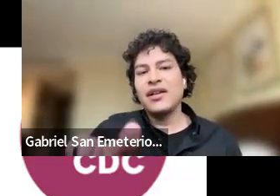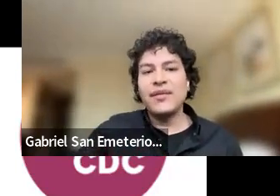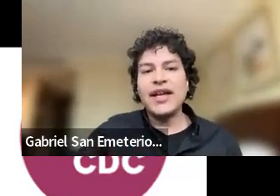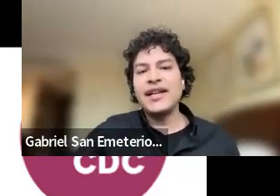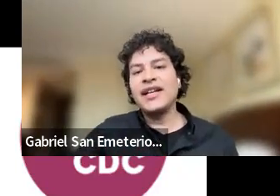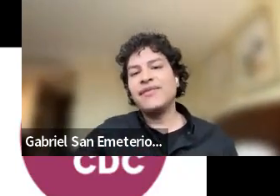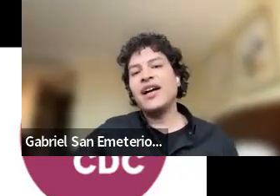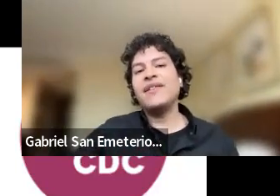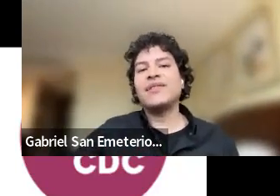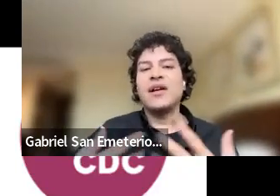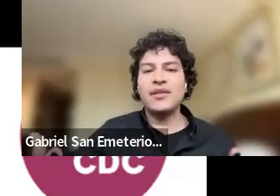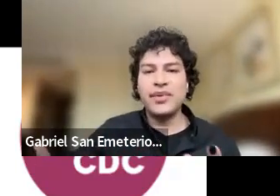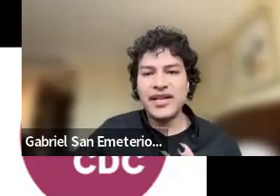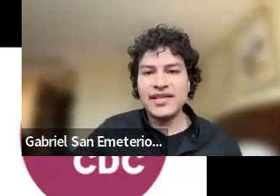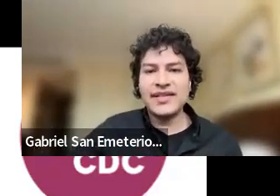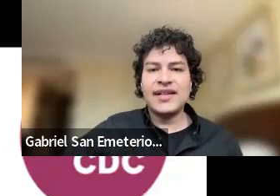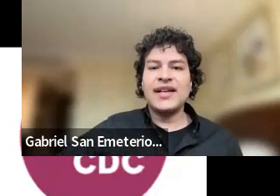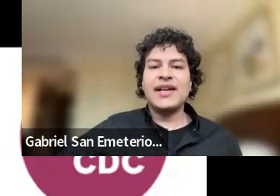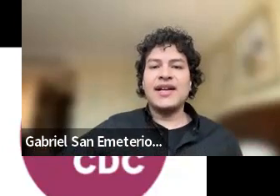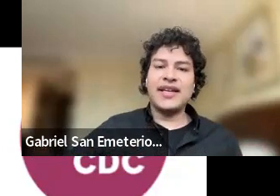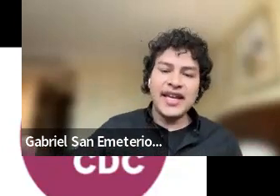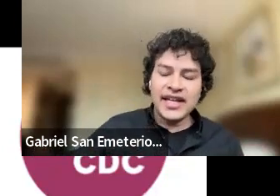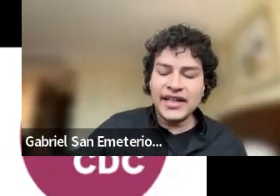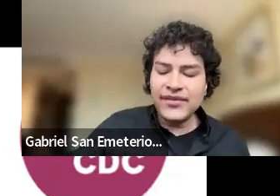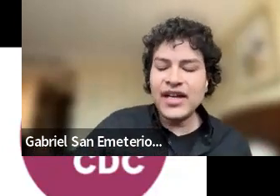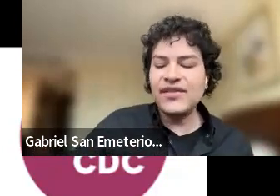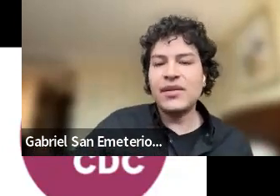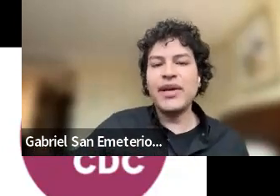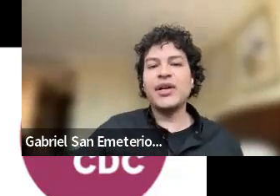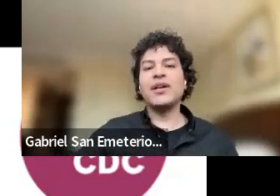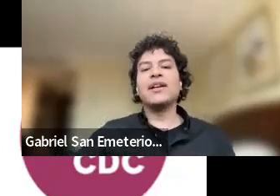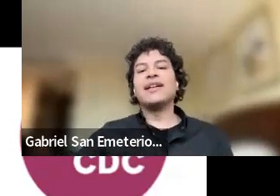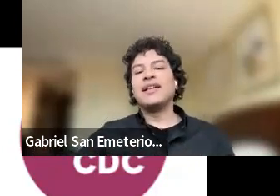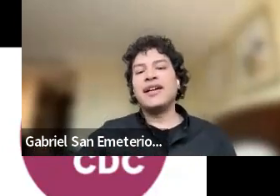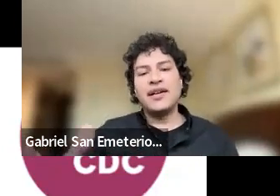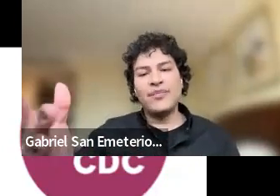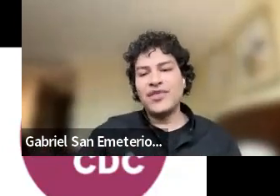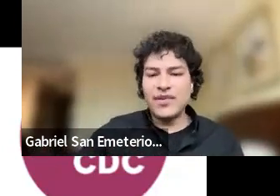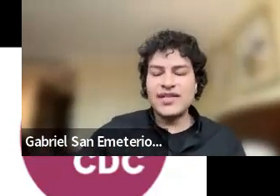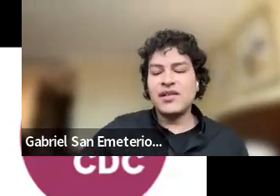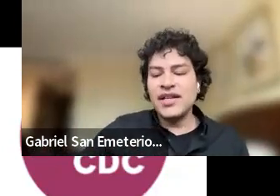see, N95s are the best. KN95s are better.